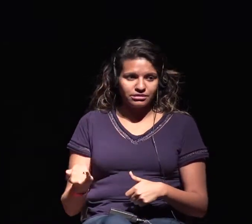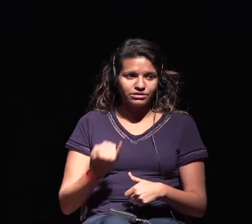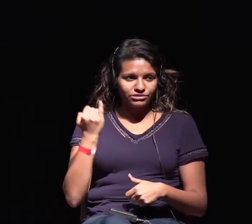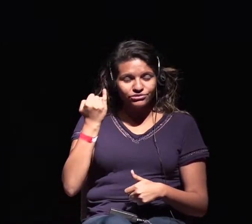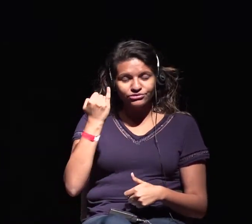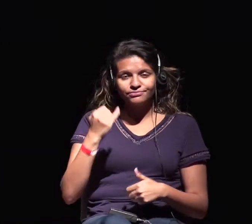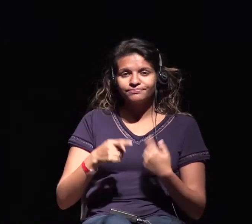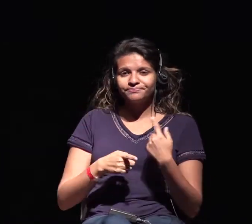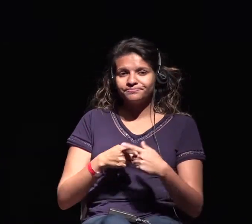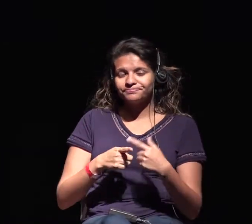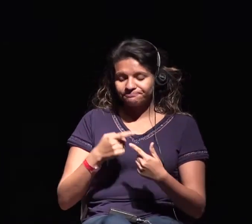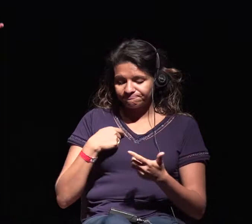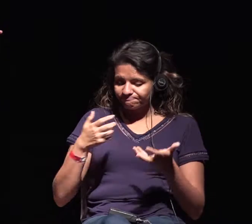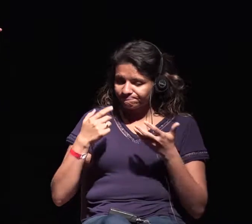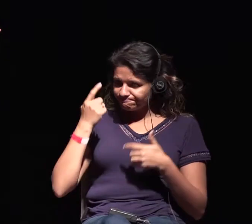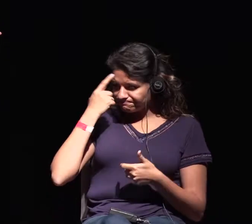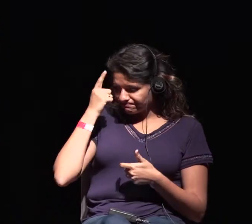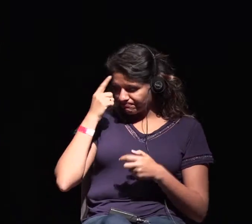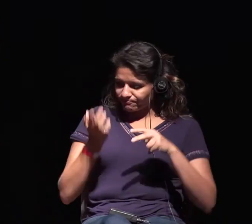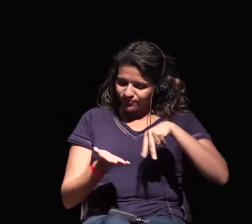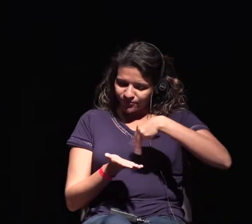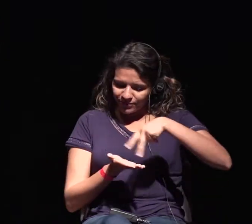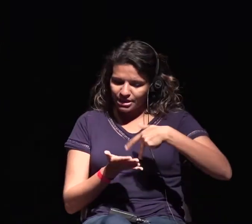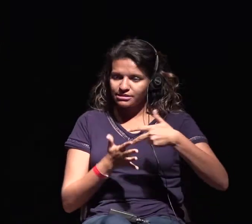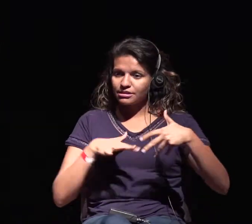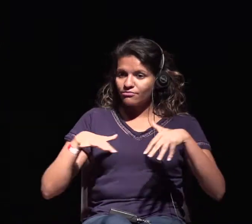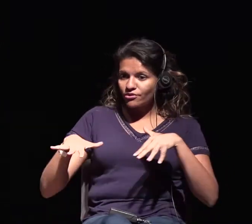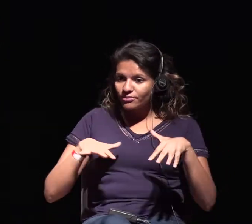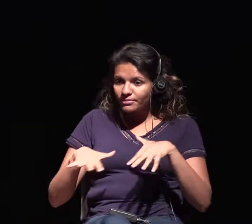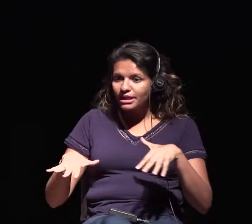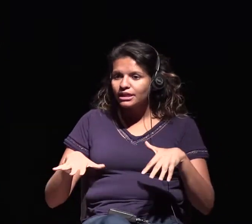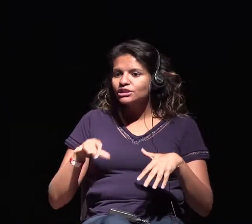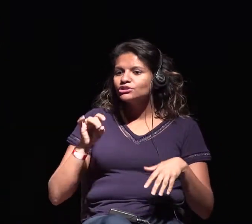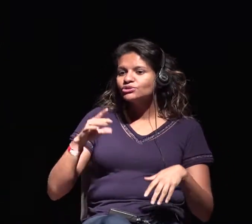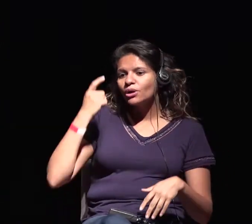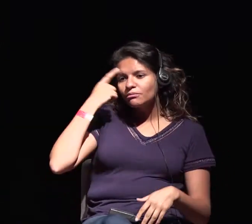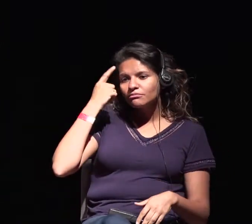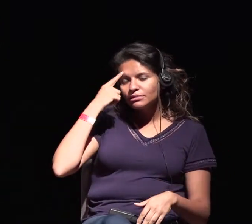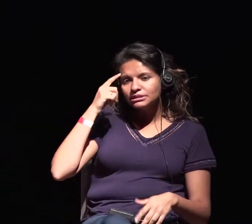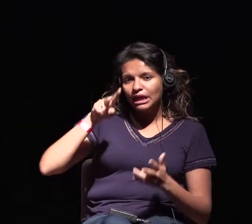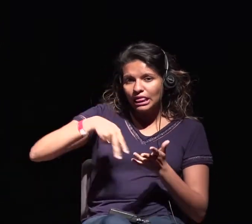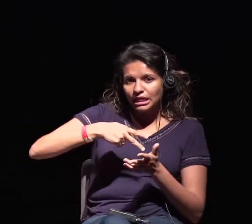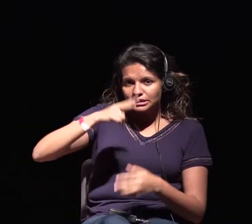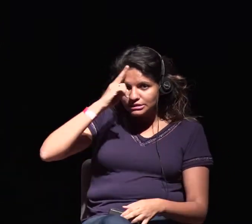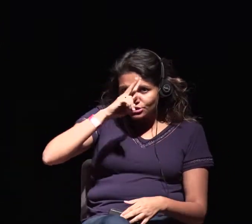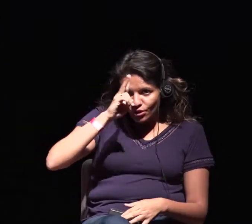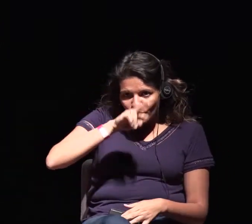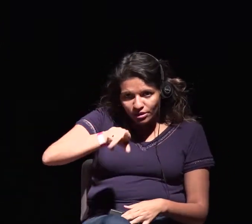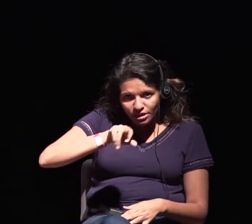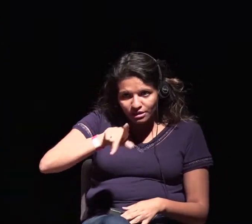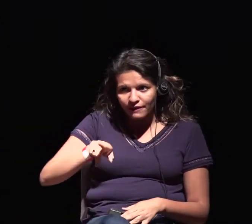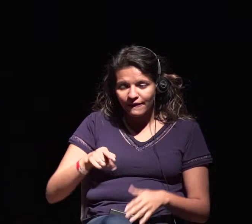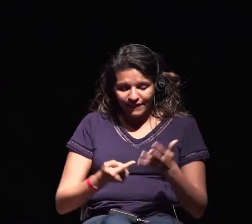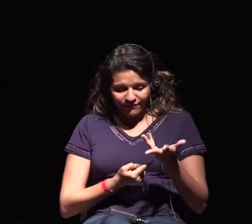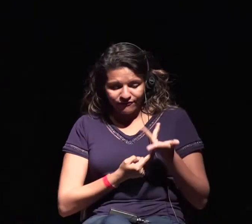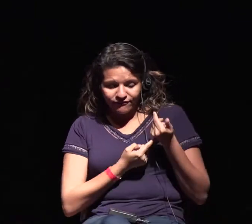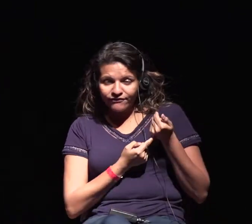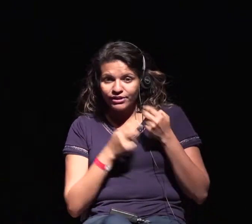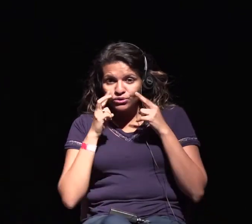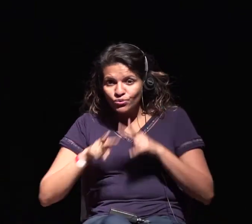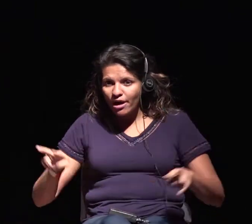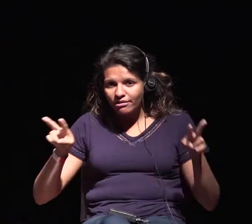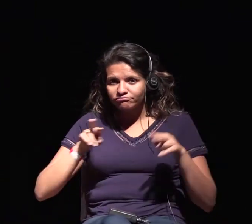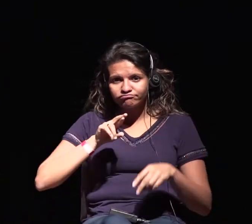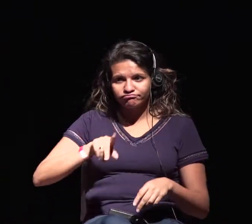movement beyond art history, beyond dance history, beyond visual art history, and put it in conversation with vernacular